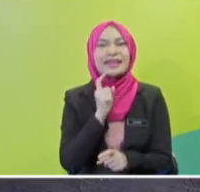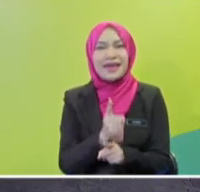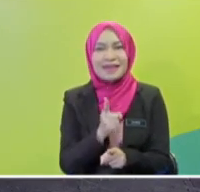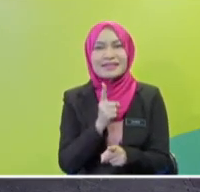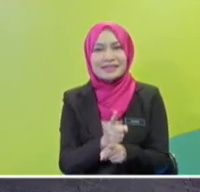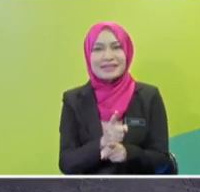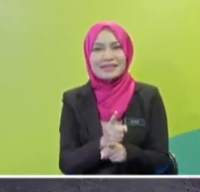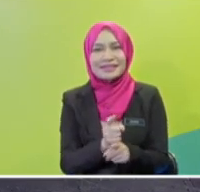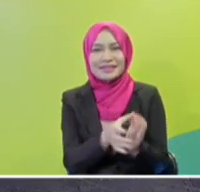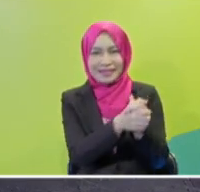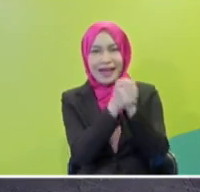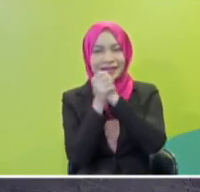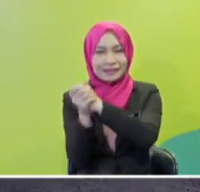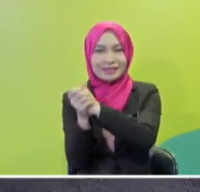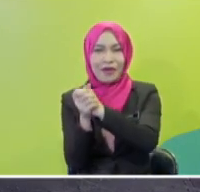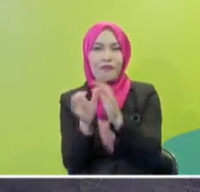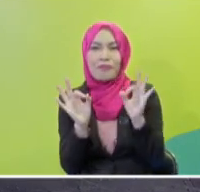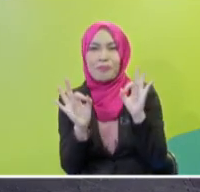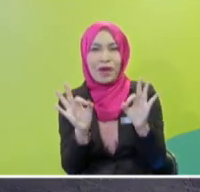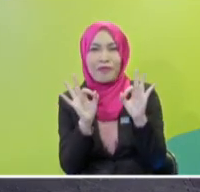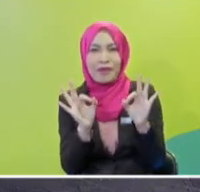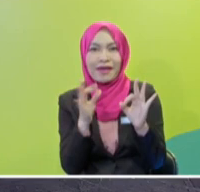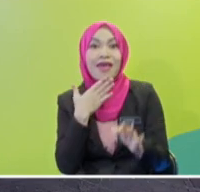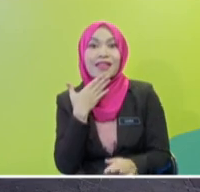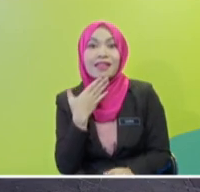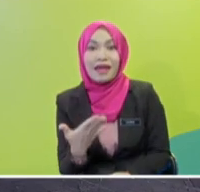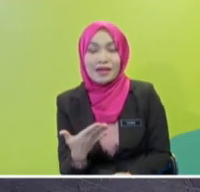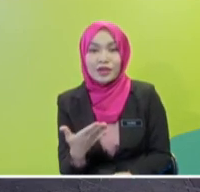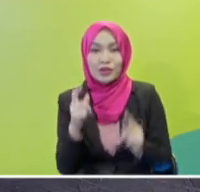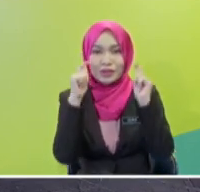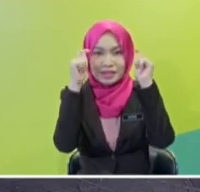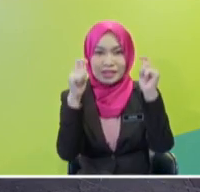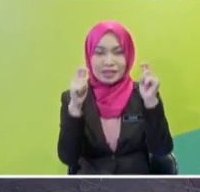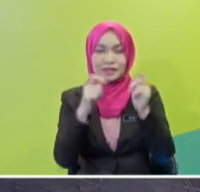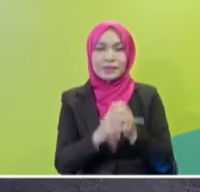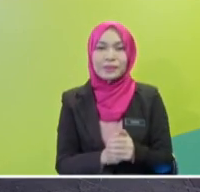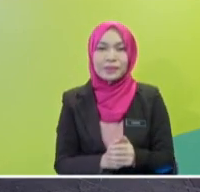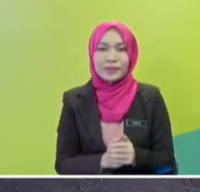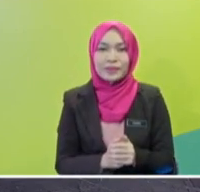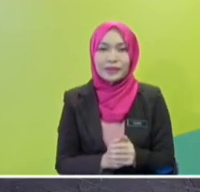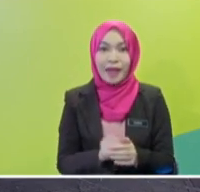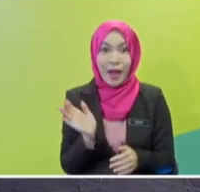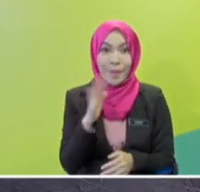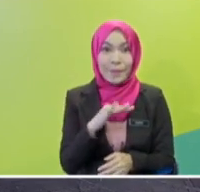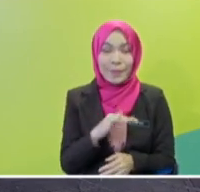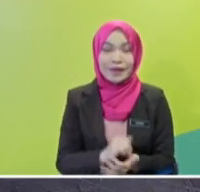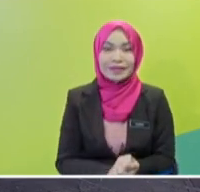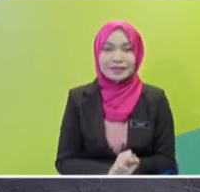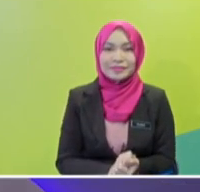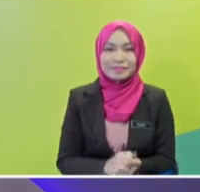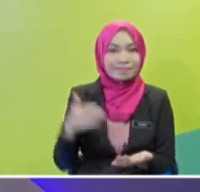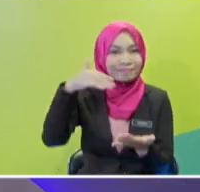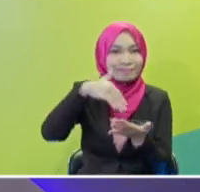Sean. Thank you so much, teacher. And of course, could you also kindly recap our lesson for today? Today, we